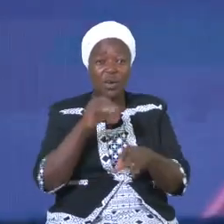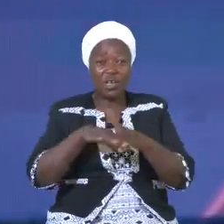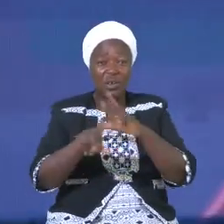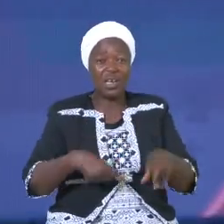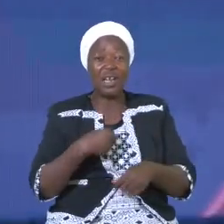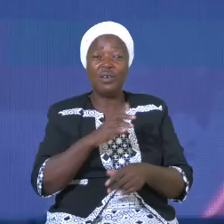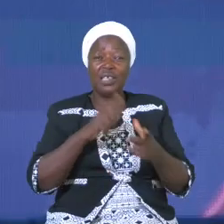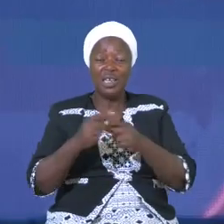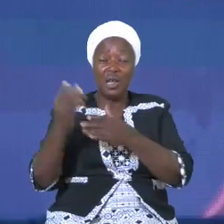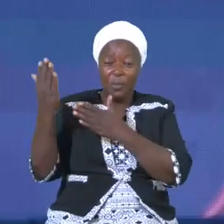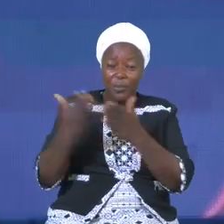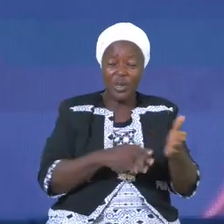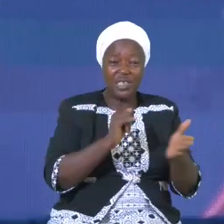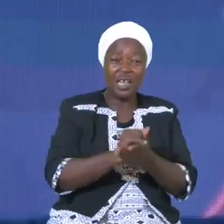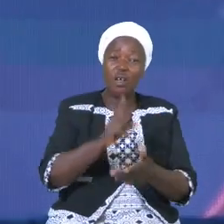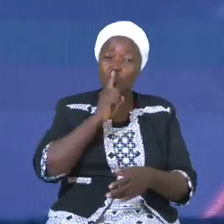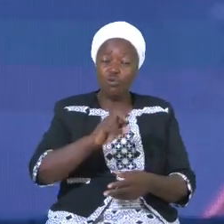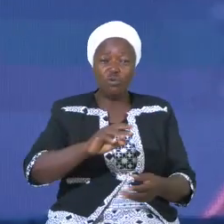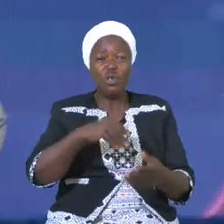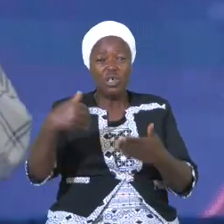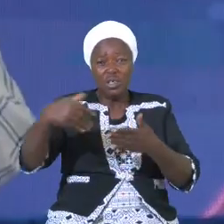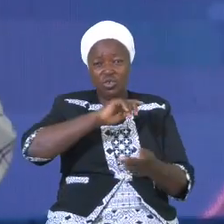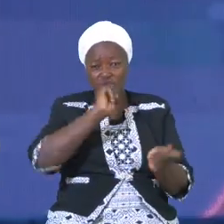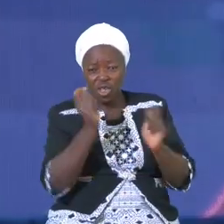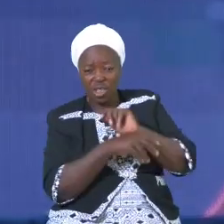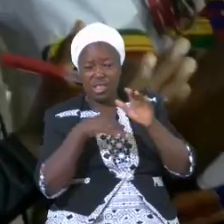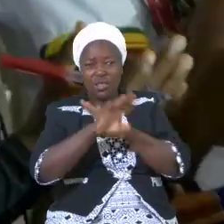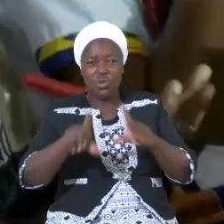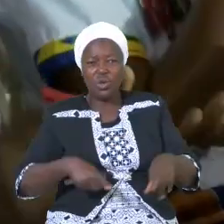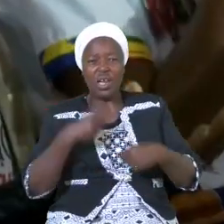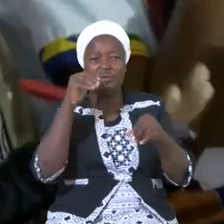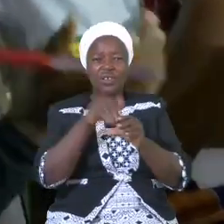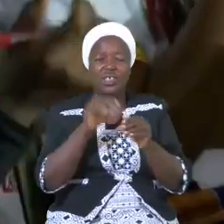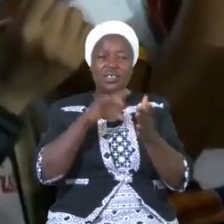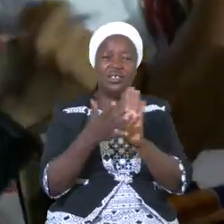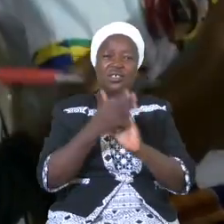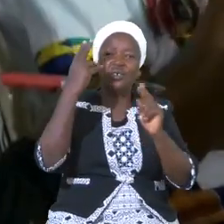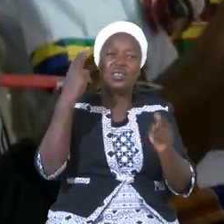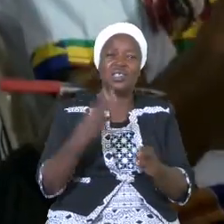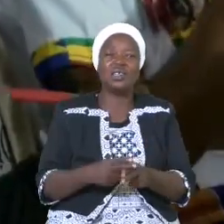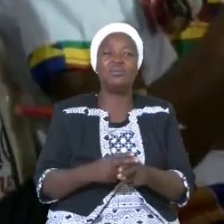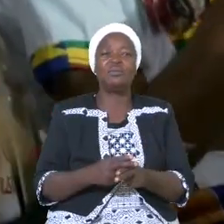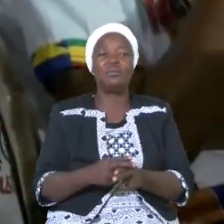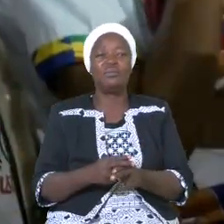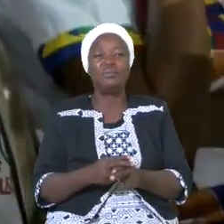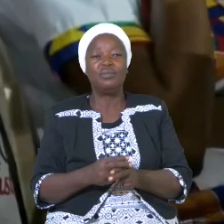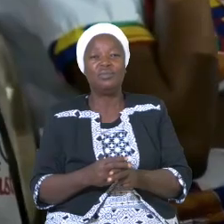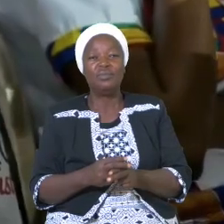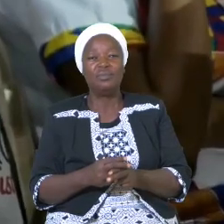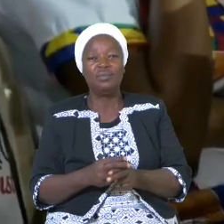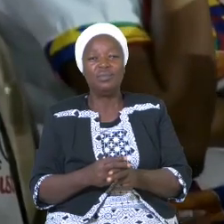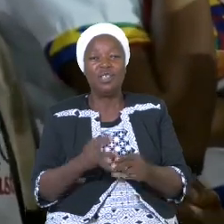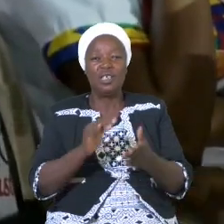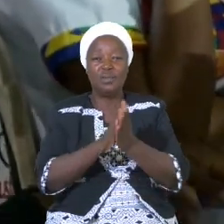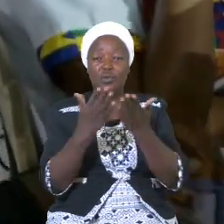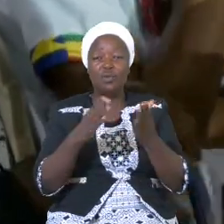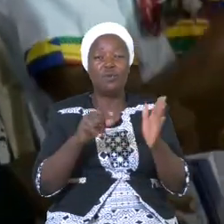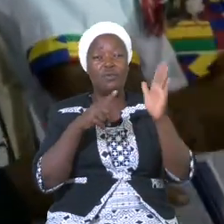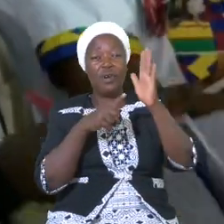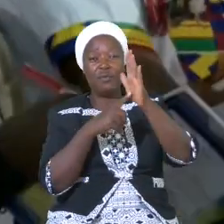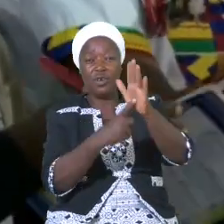regeneration in your life in jesus name revelation chapter 22